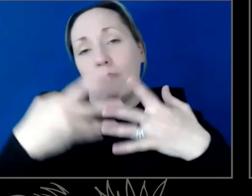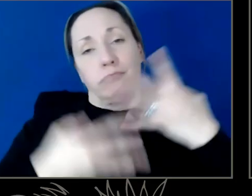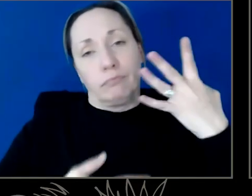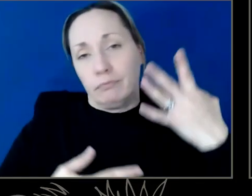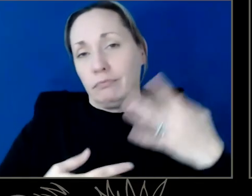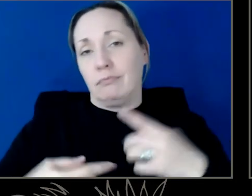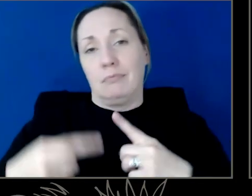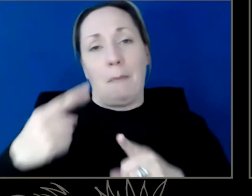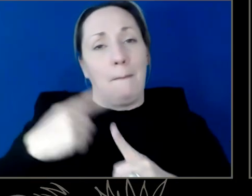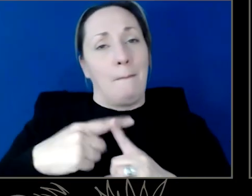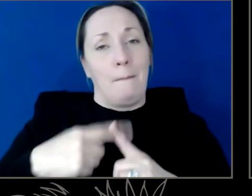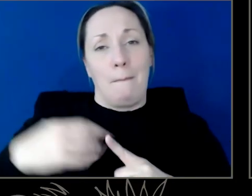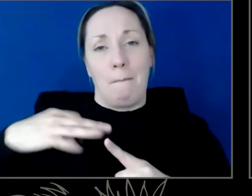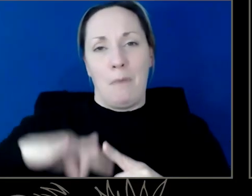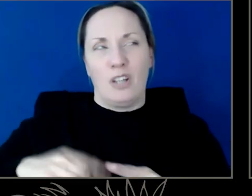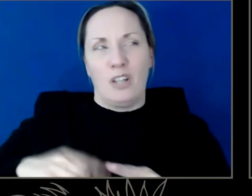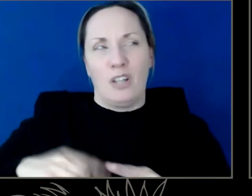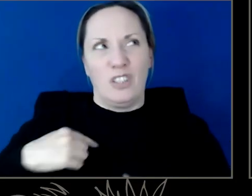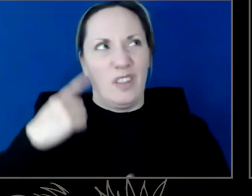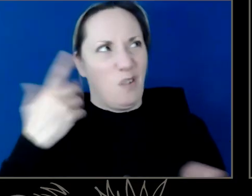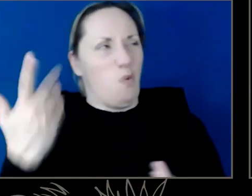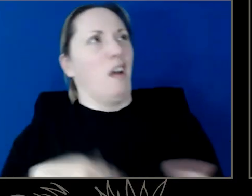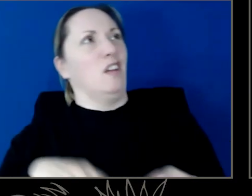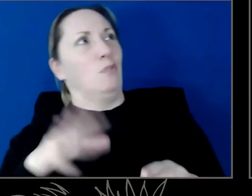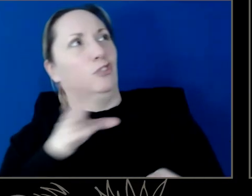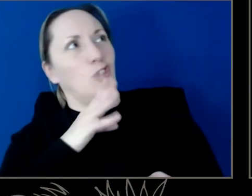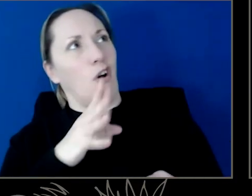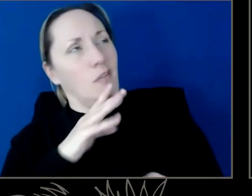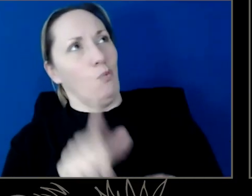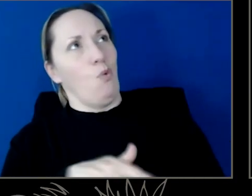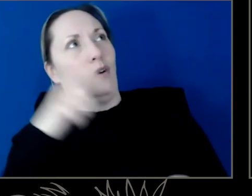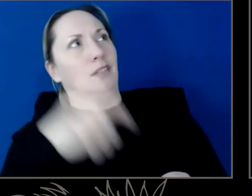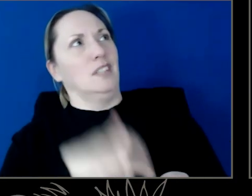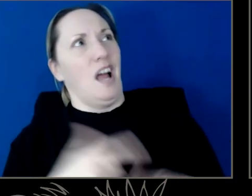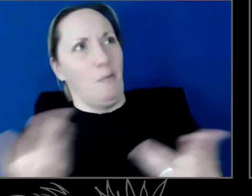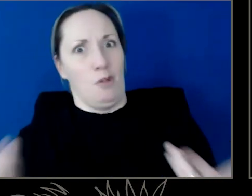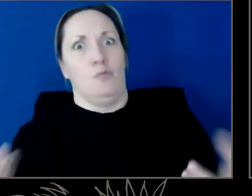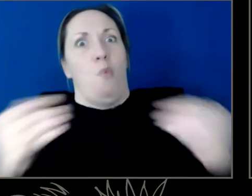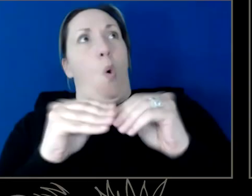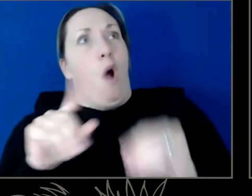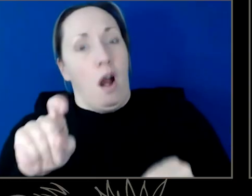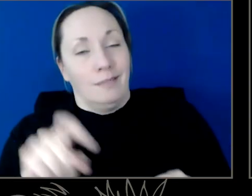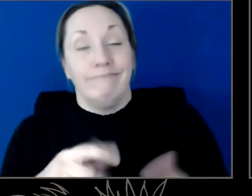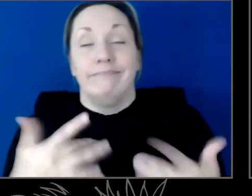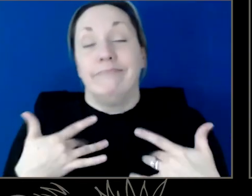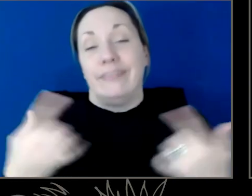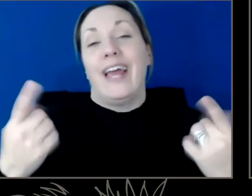how have you only scratched the surface when you've been yapping for so long already? It happens.